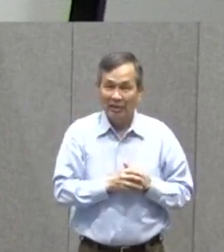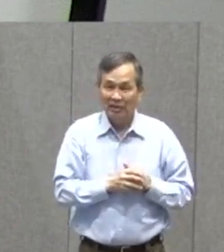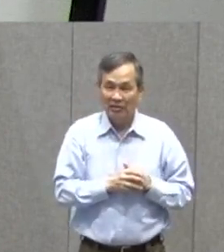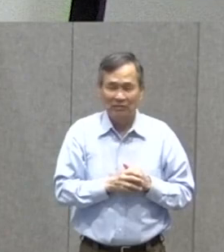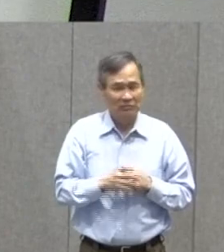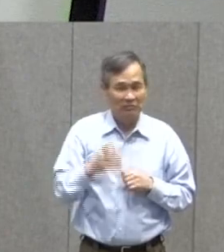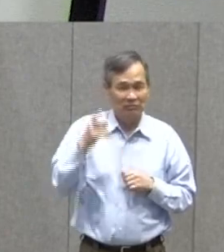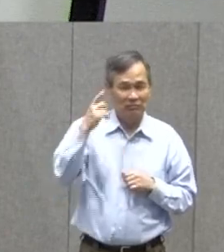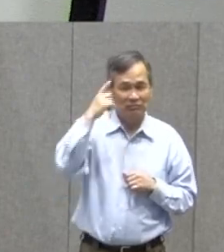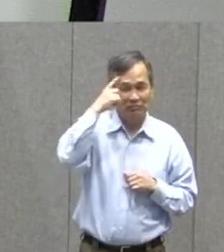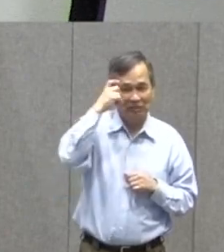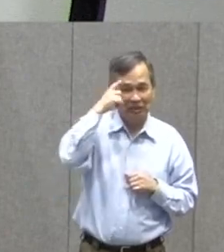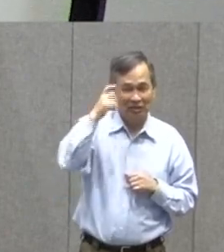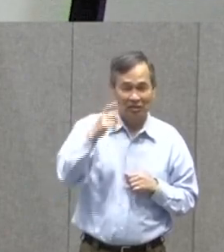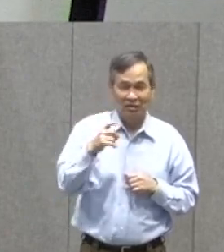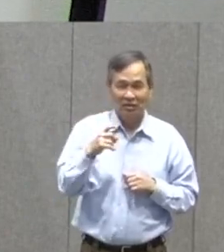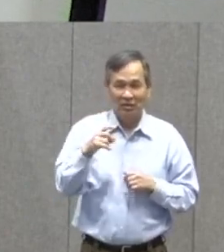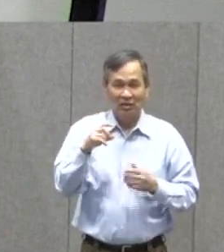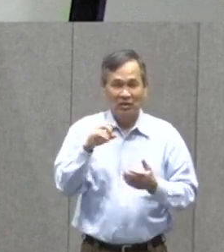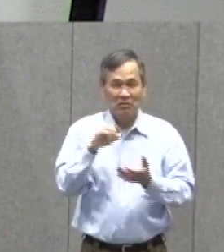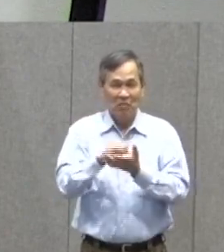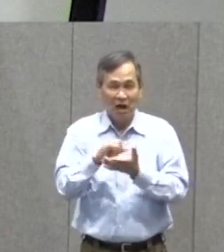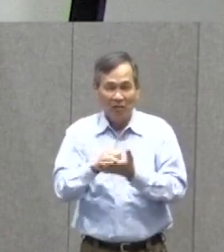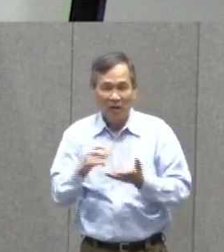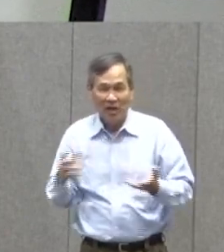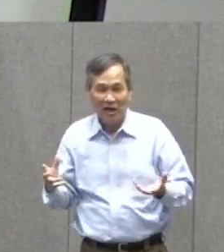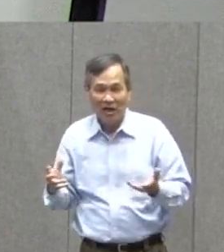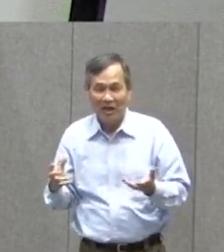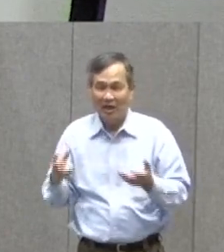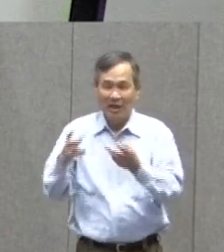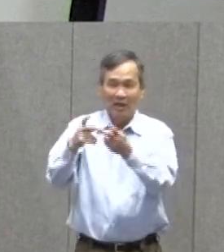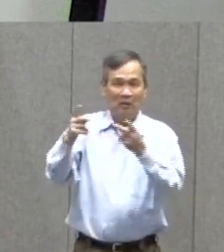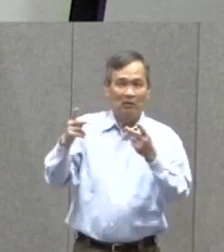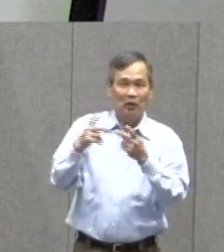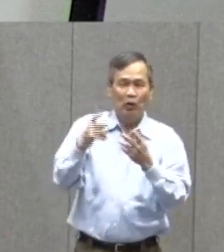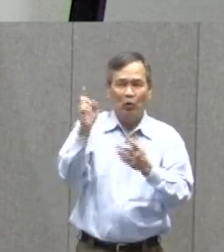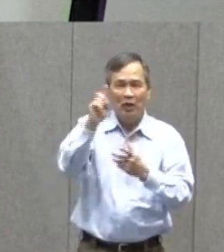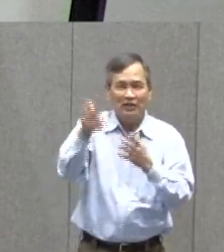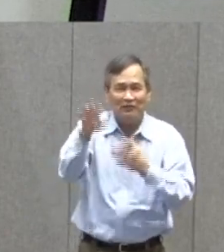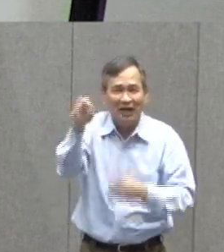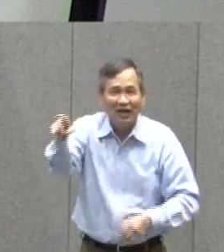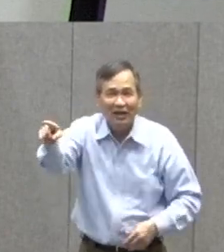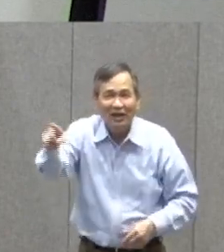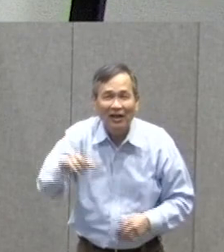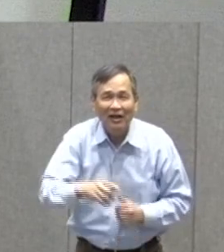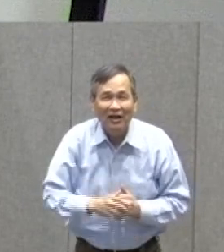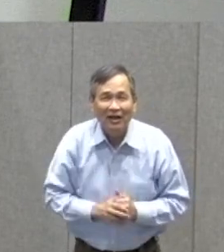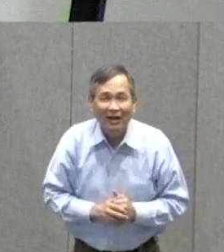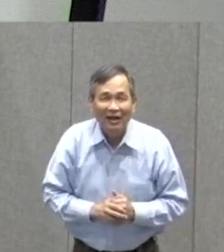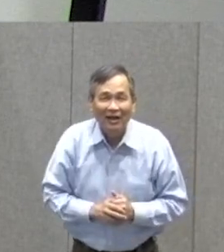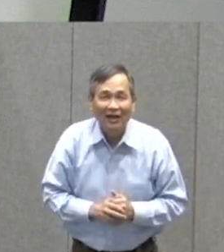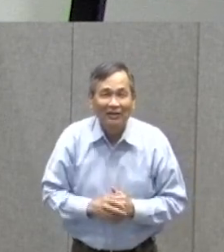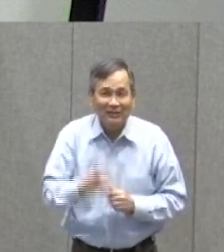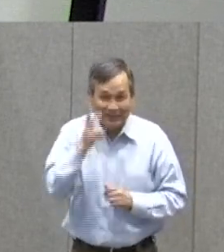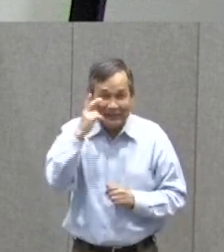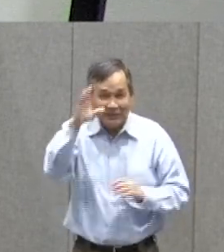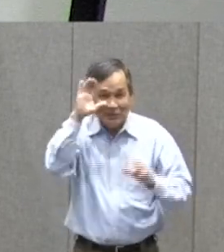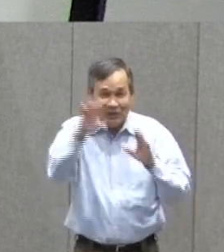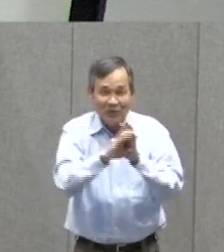Suspicious, improbable. What is this place that she found? Take a look at the